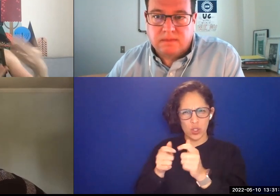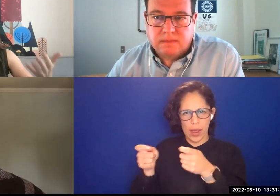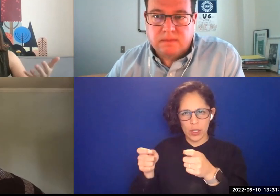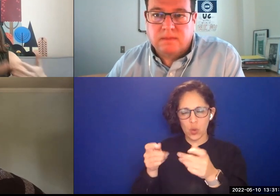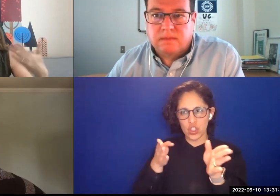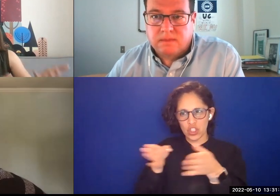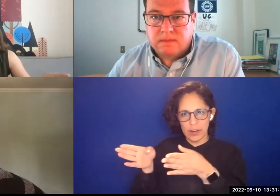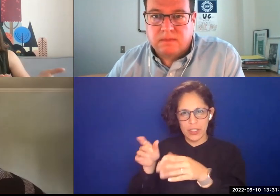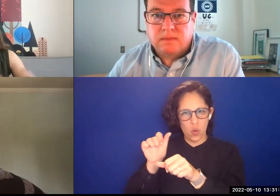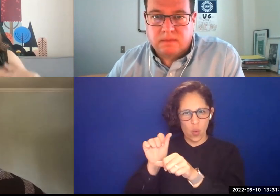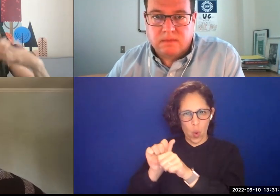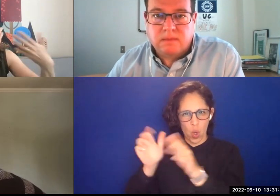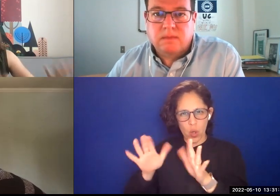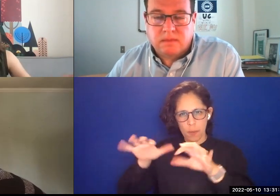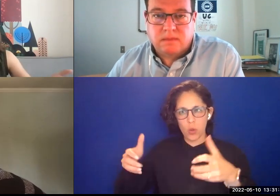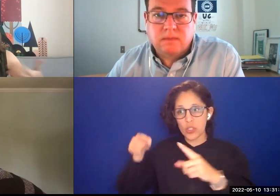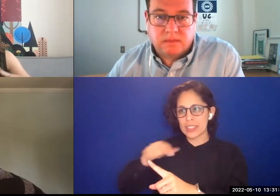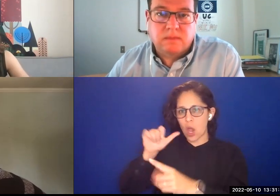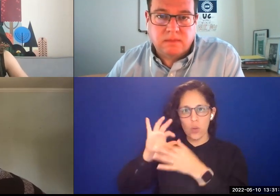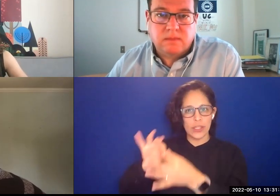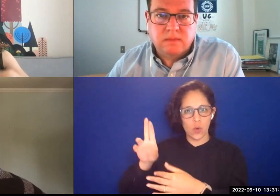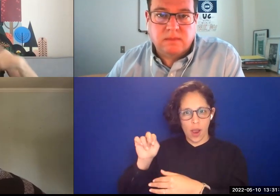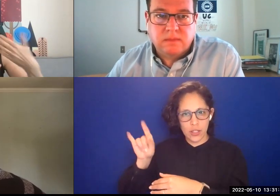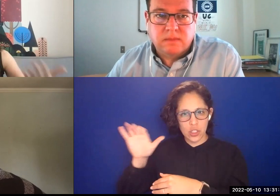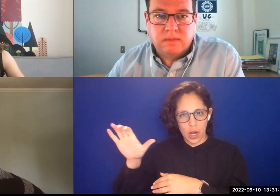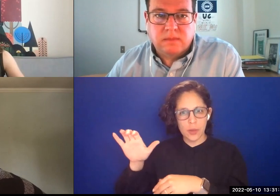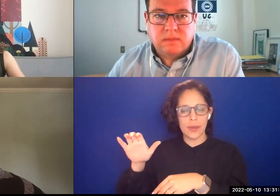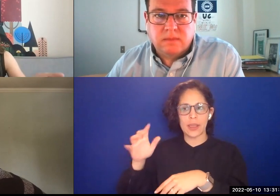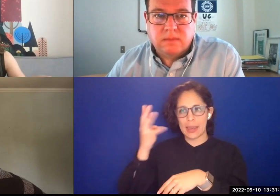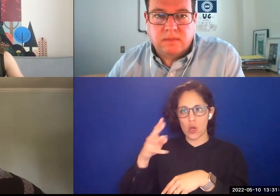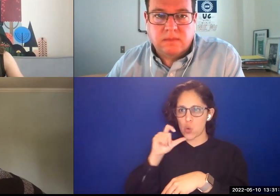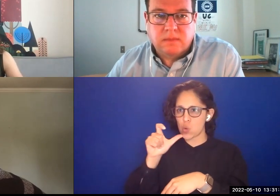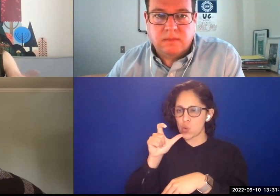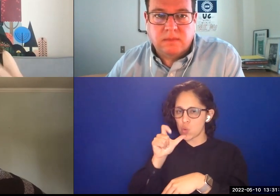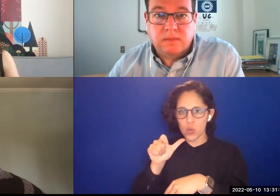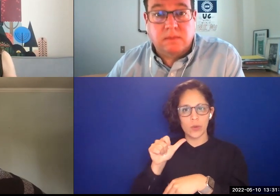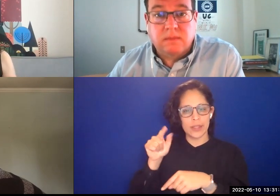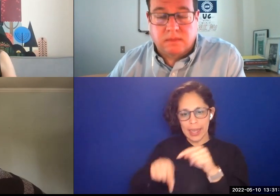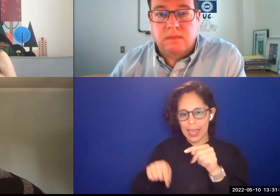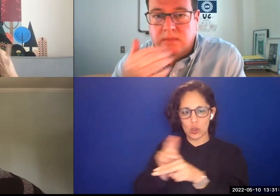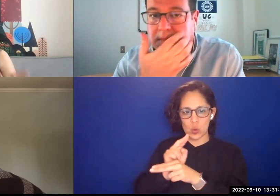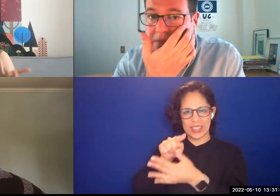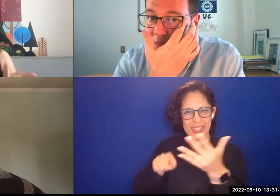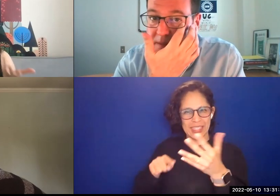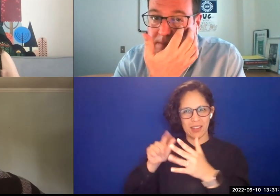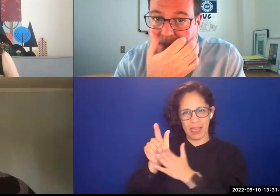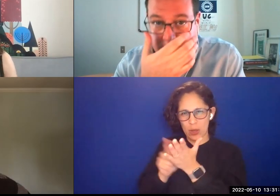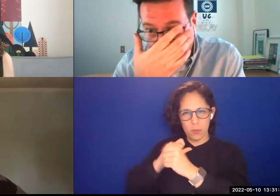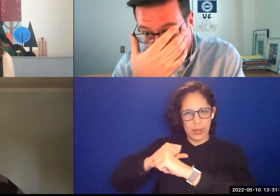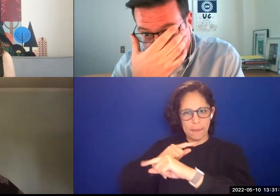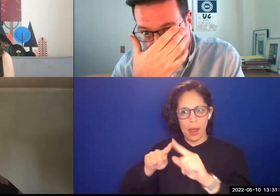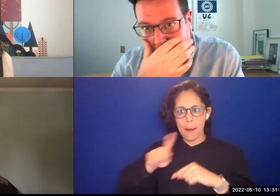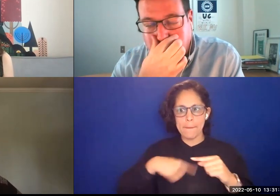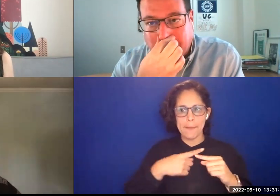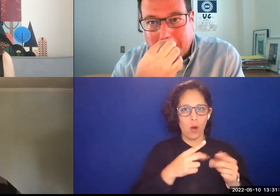not necessarily about undocumented immigrants who are not afforded this kind of protections, but is actually one about contract labor. This question